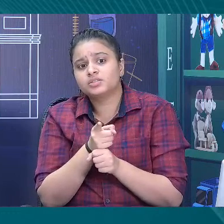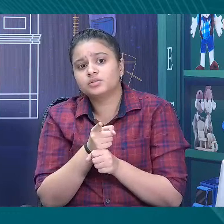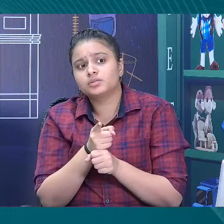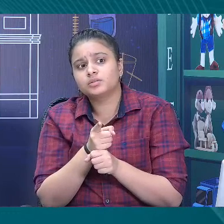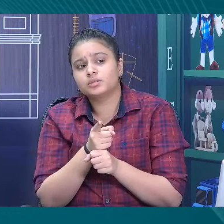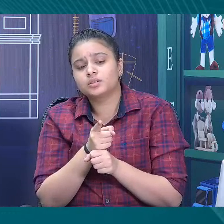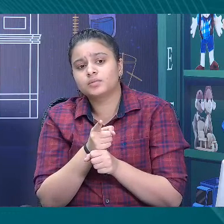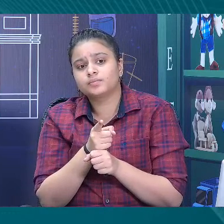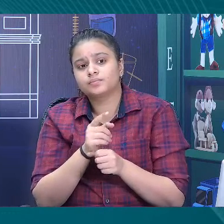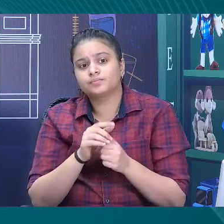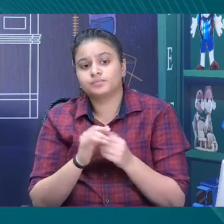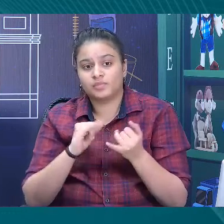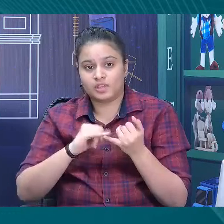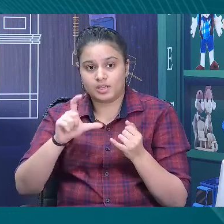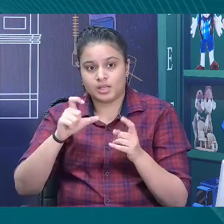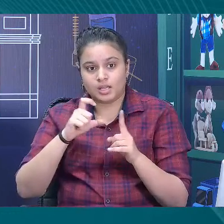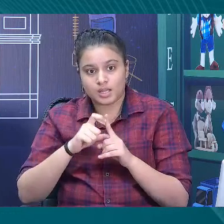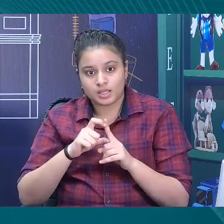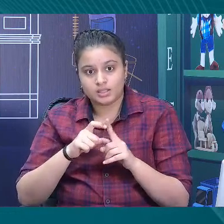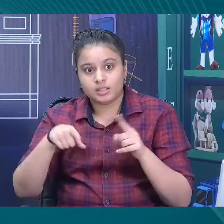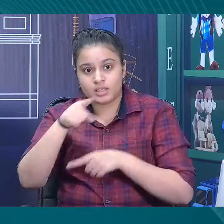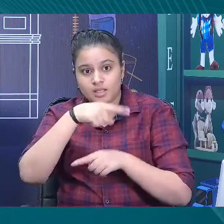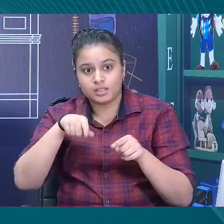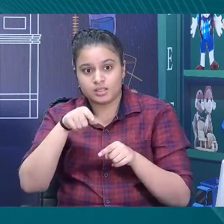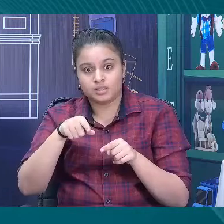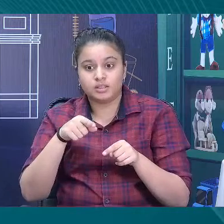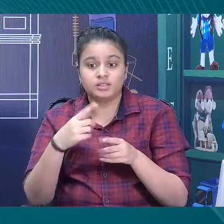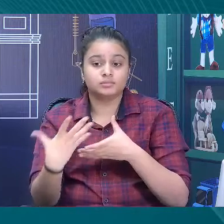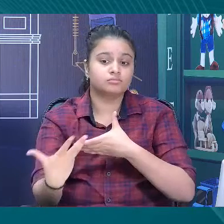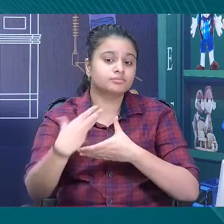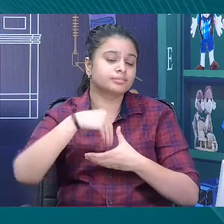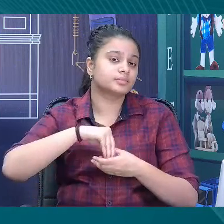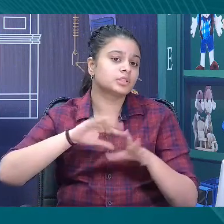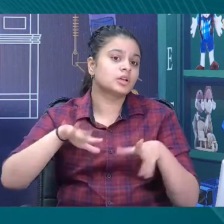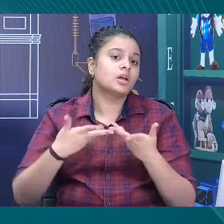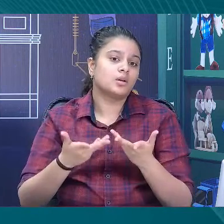a student with SLD feels a part of the classroom?